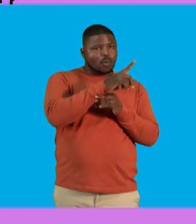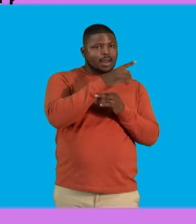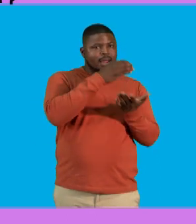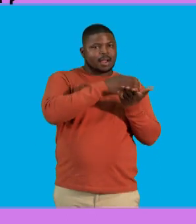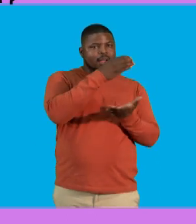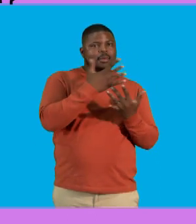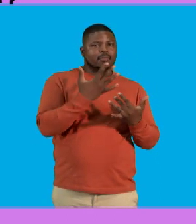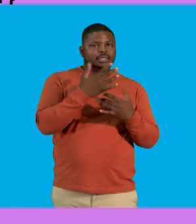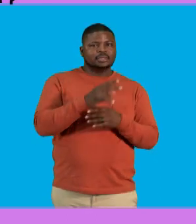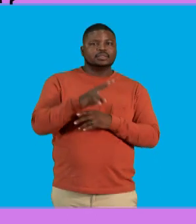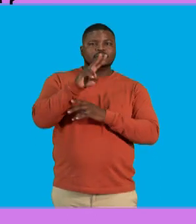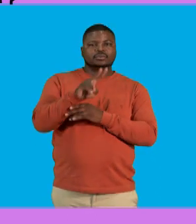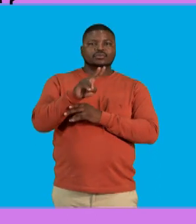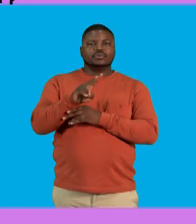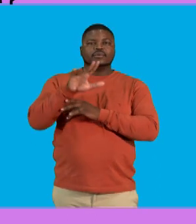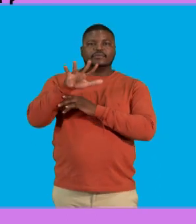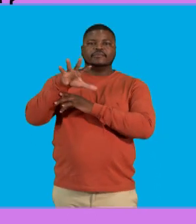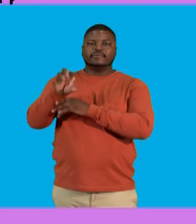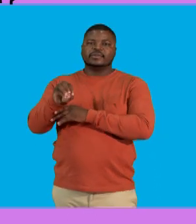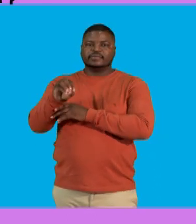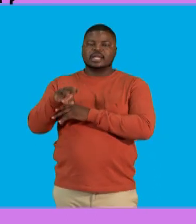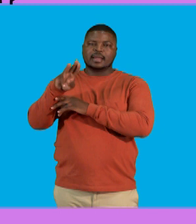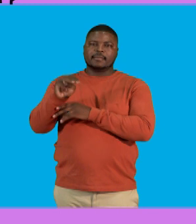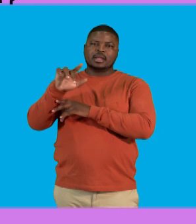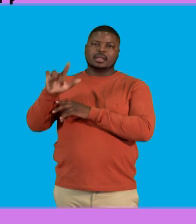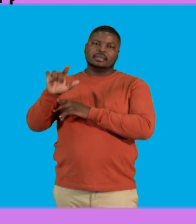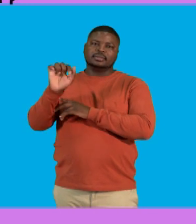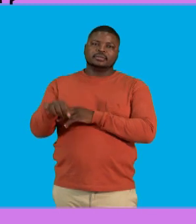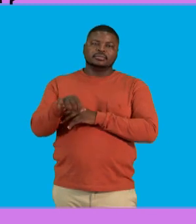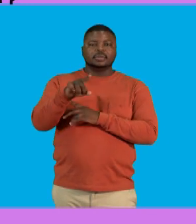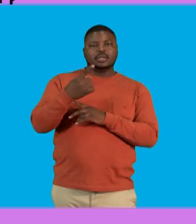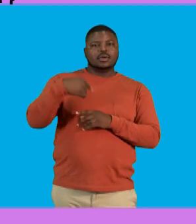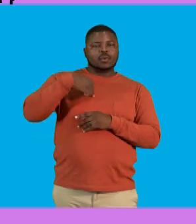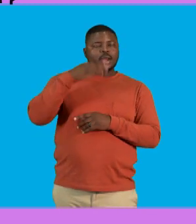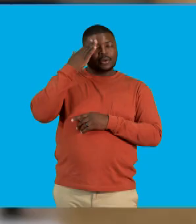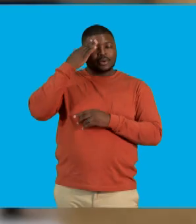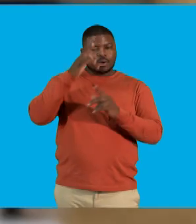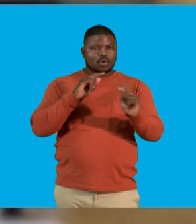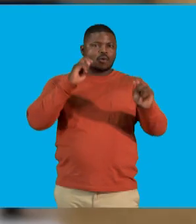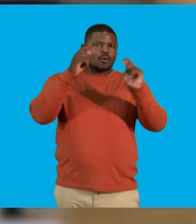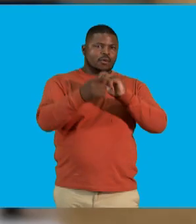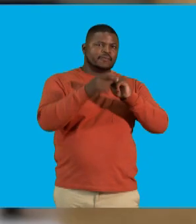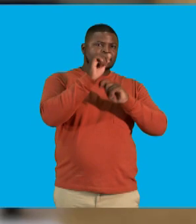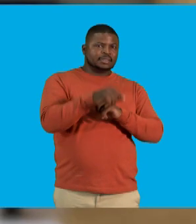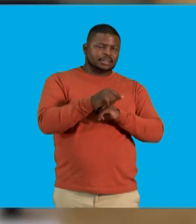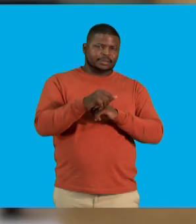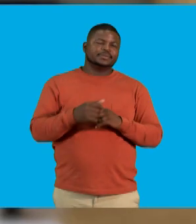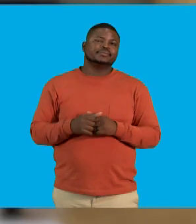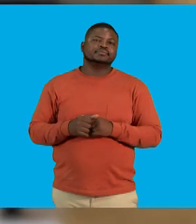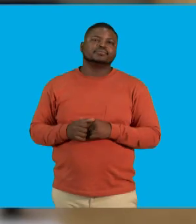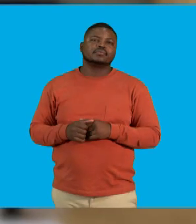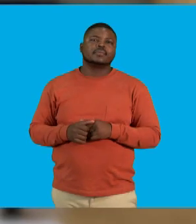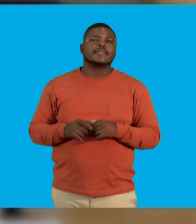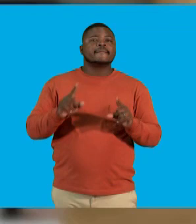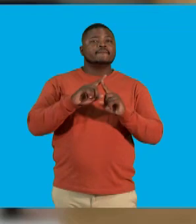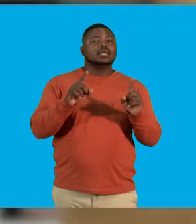to 250, 1 liter. We want to know how many cups are there. We know the conversion from liters to milliliters. So it means,